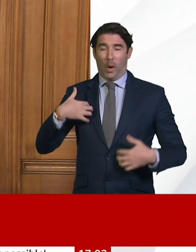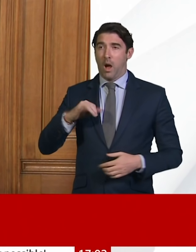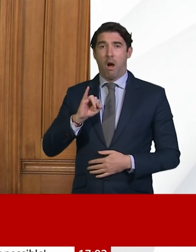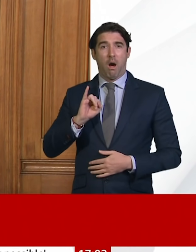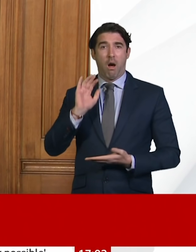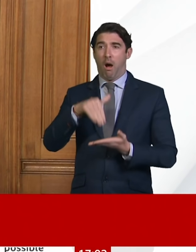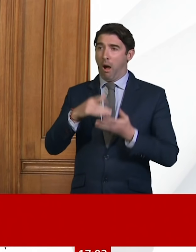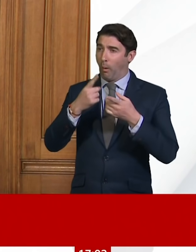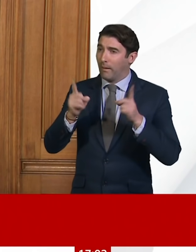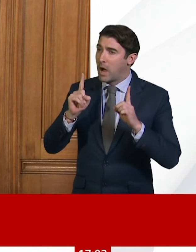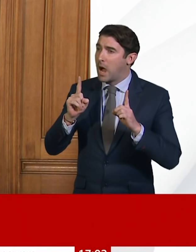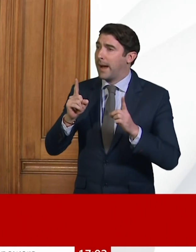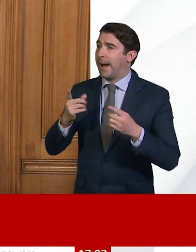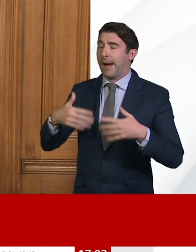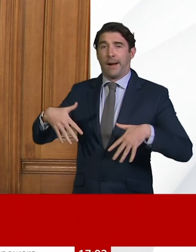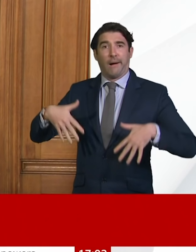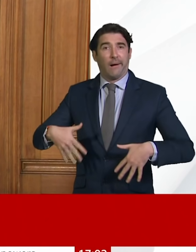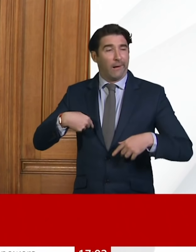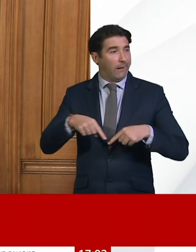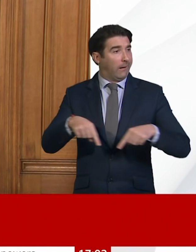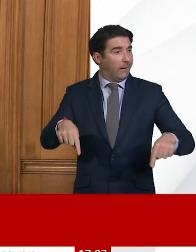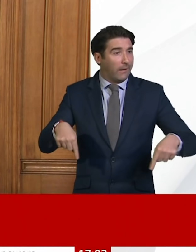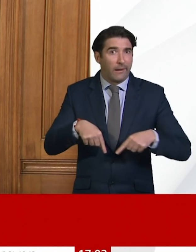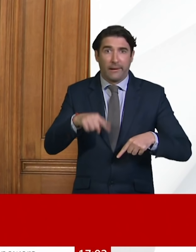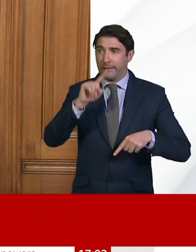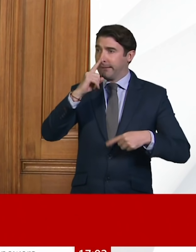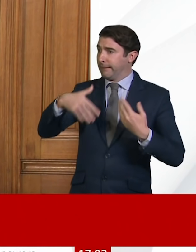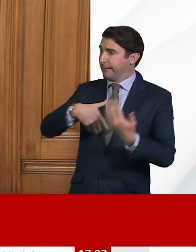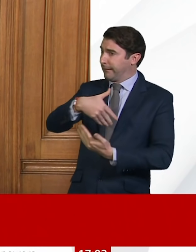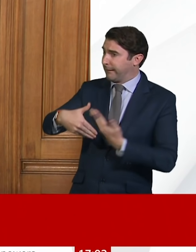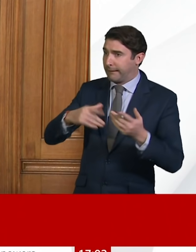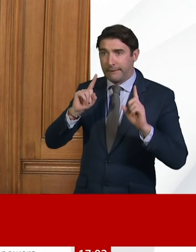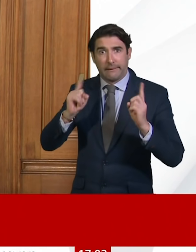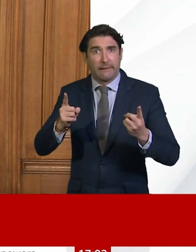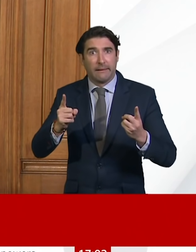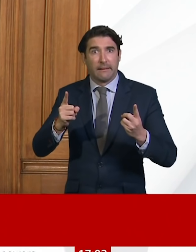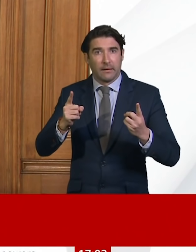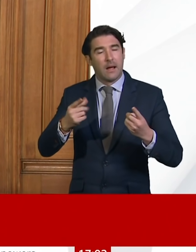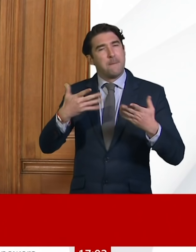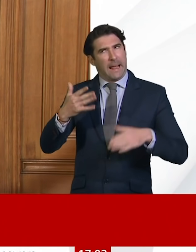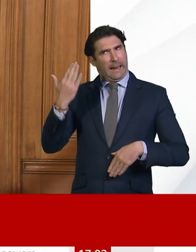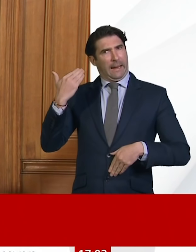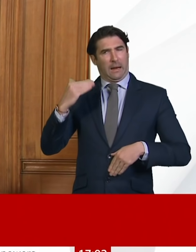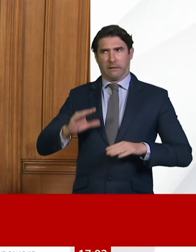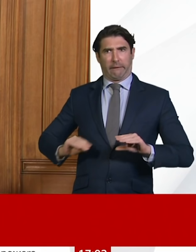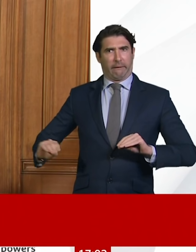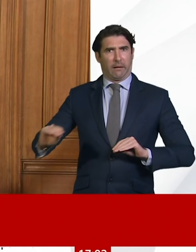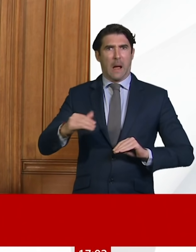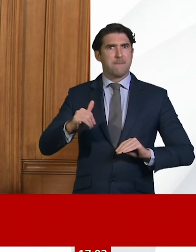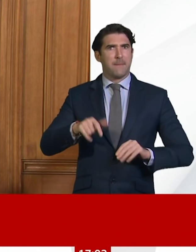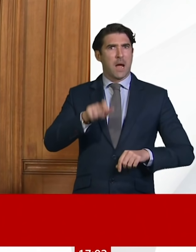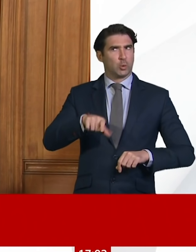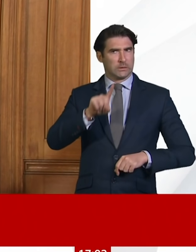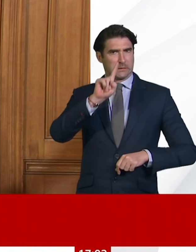universities that plans are being put in place to allow students home safely for Christmas. And I